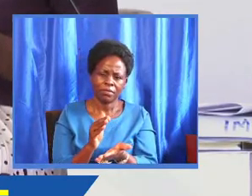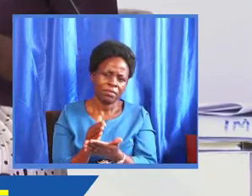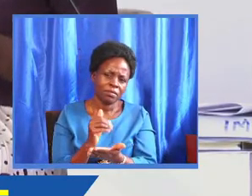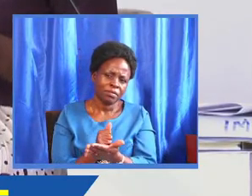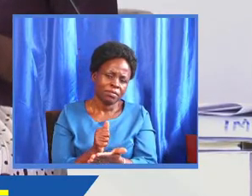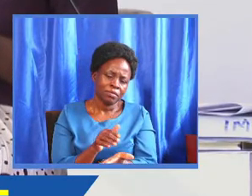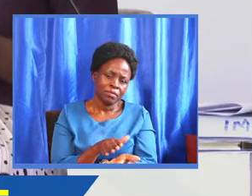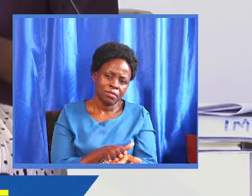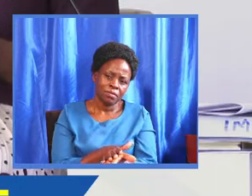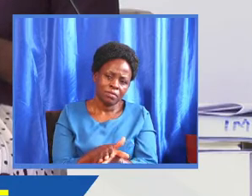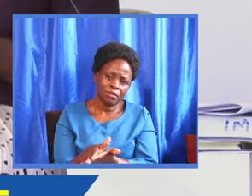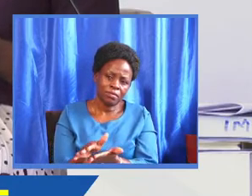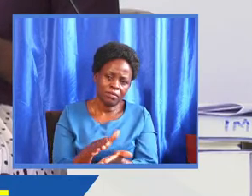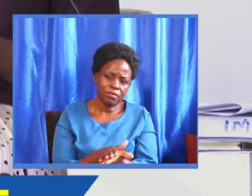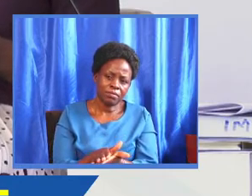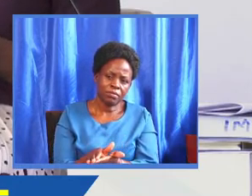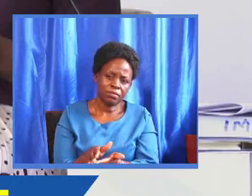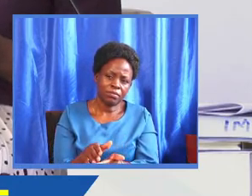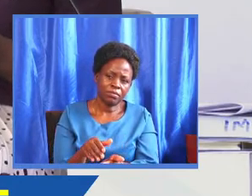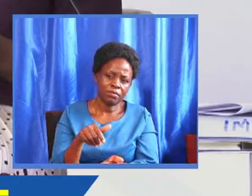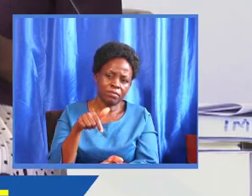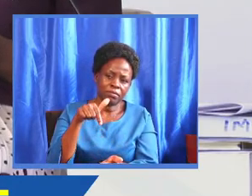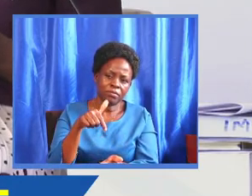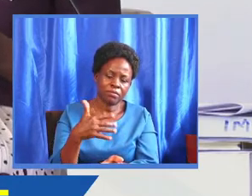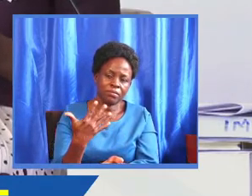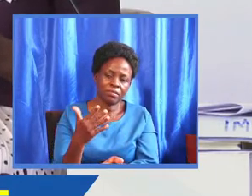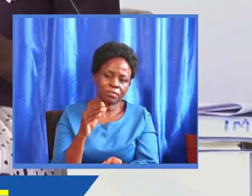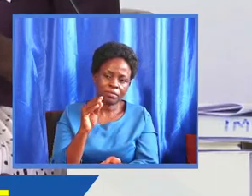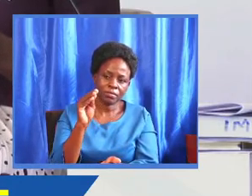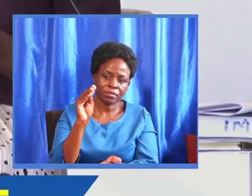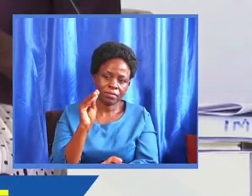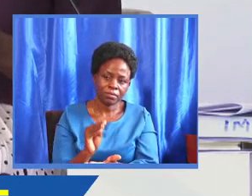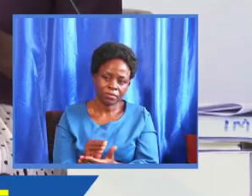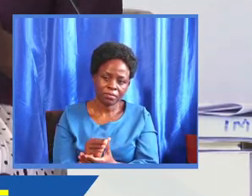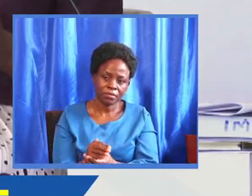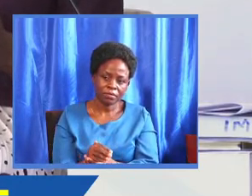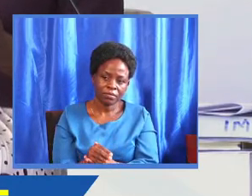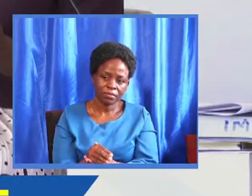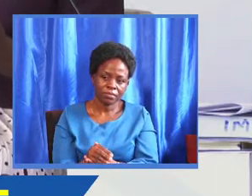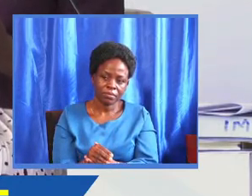olw'ensaasaanyayo ebitundu 75 ku buli 10.